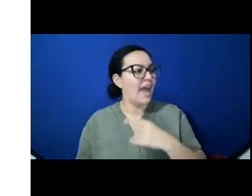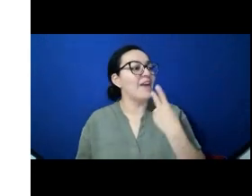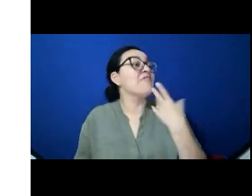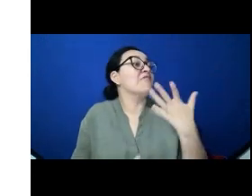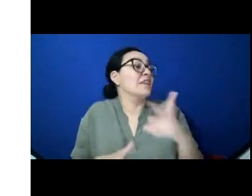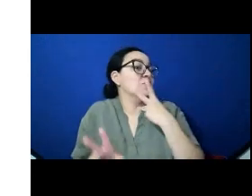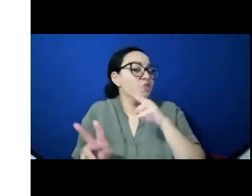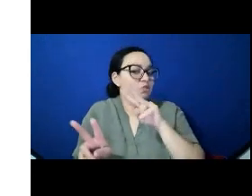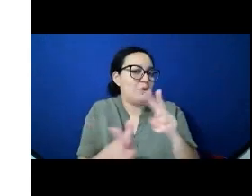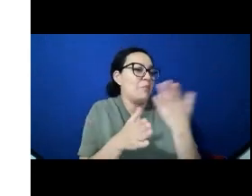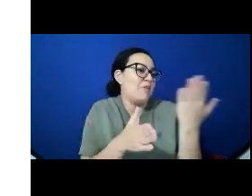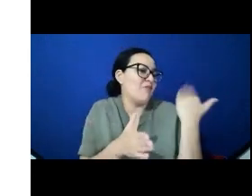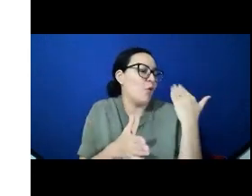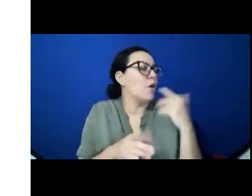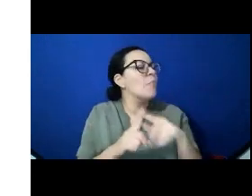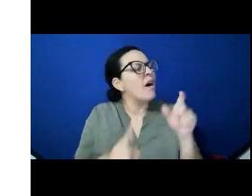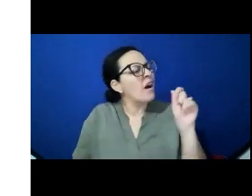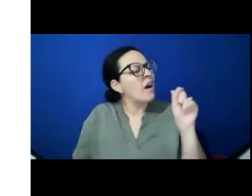the